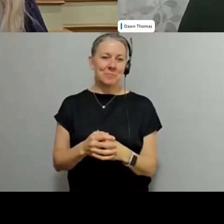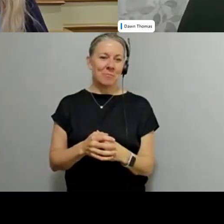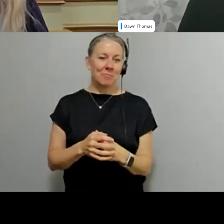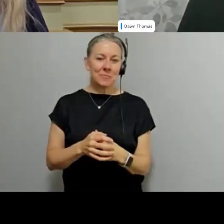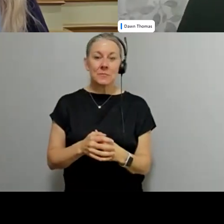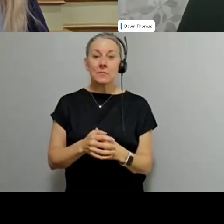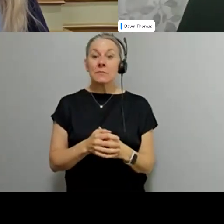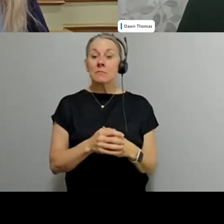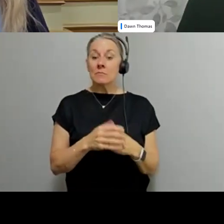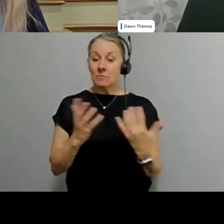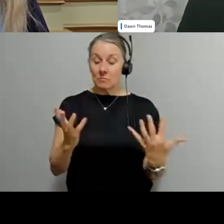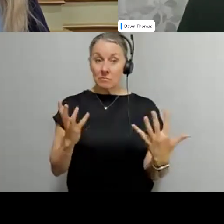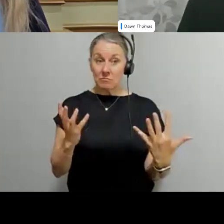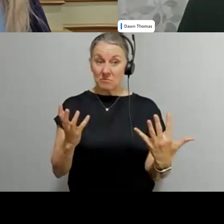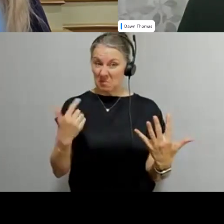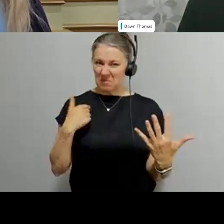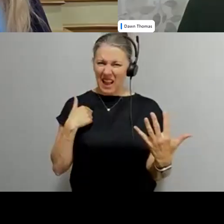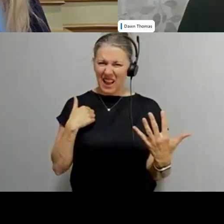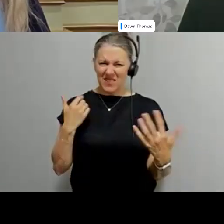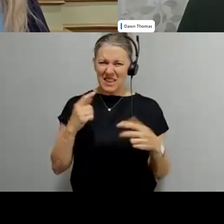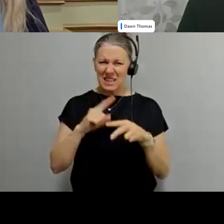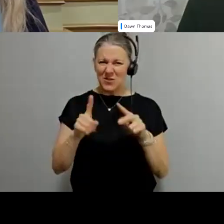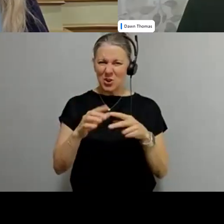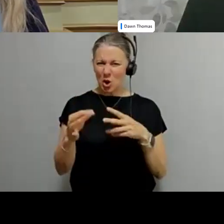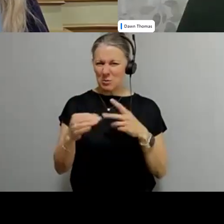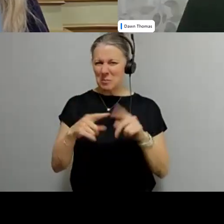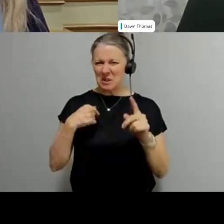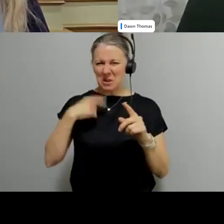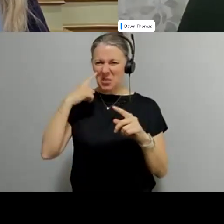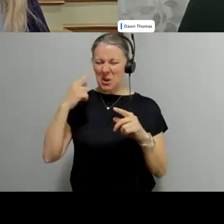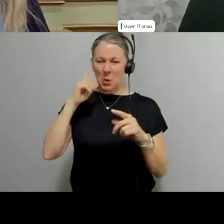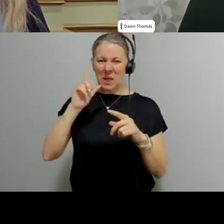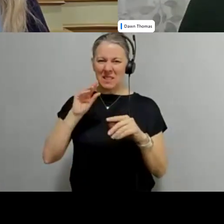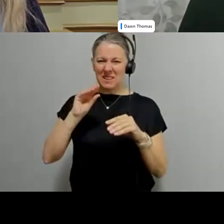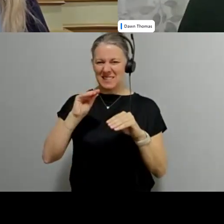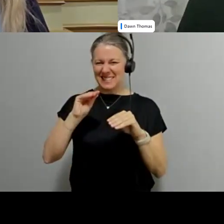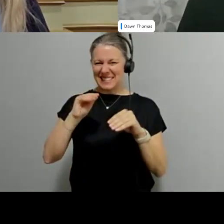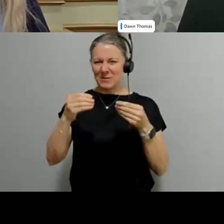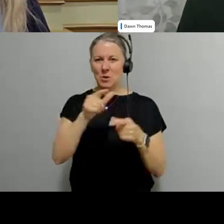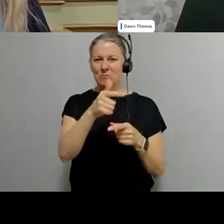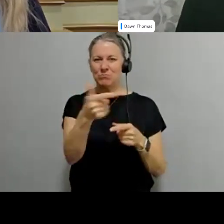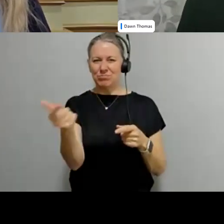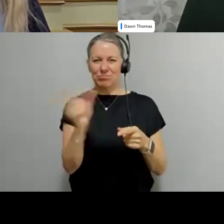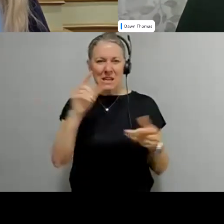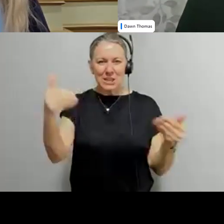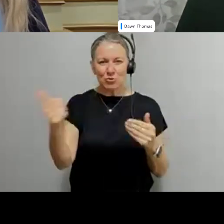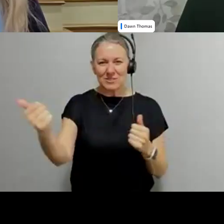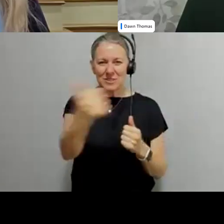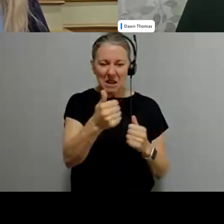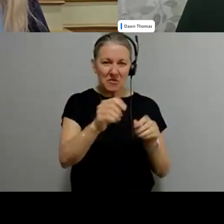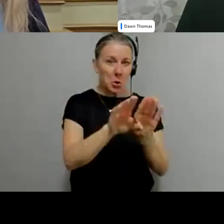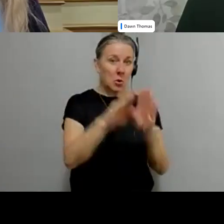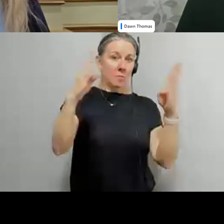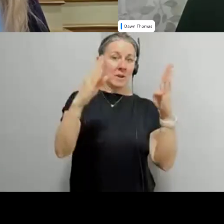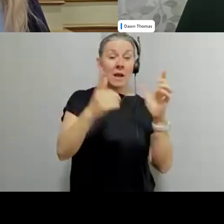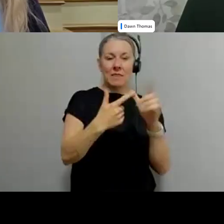Now, I can do it a couple different ways, but I thought I would give everyone a little bit of a round to introduce themselves and give a little bit of an opening, and then I'm going to get into some